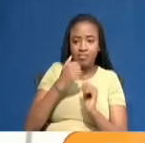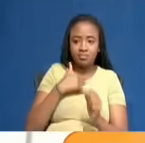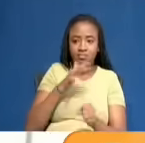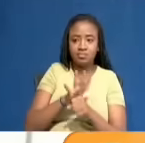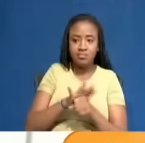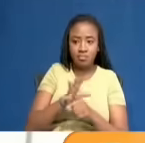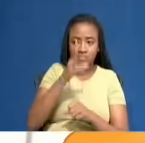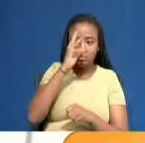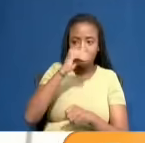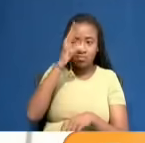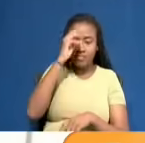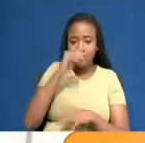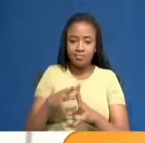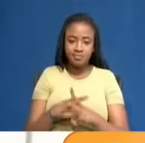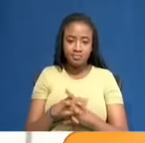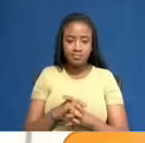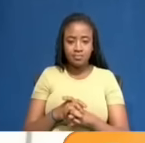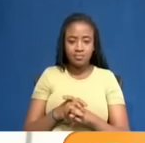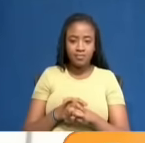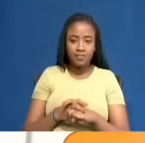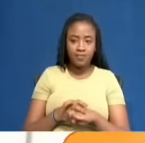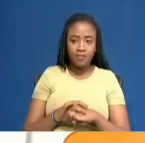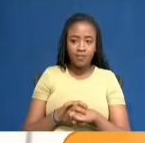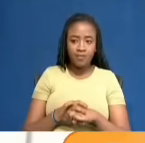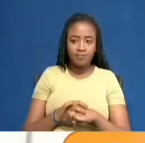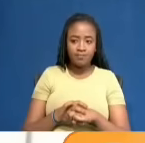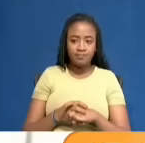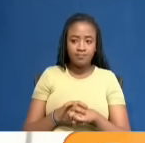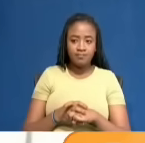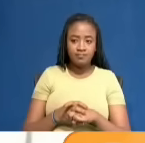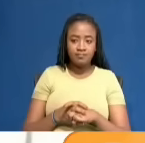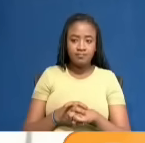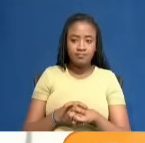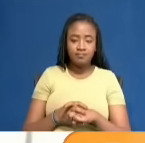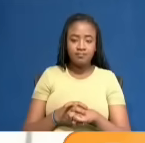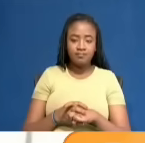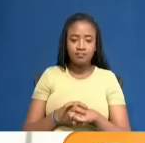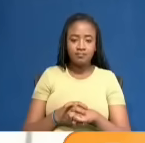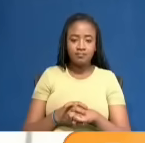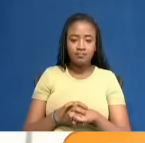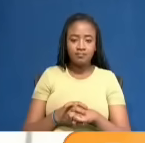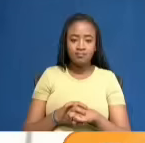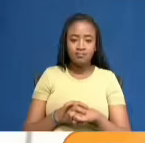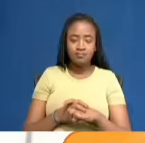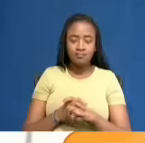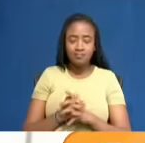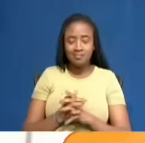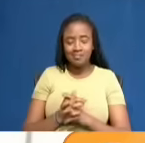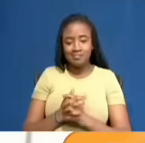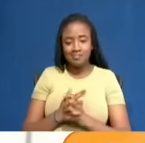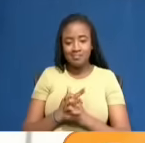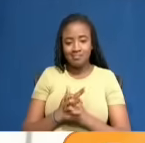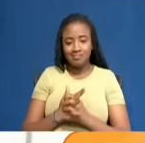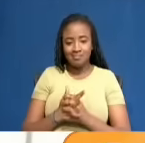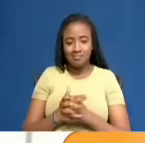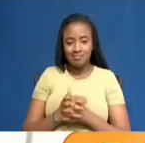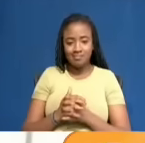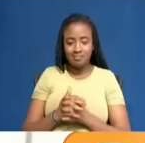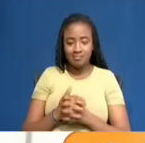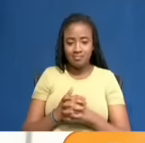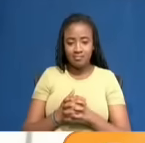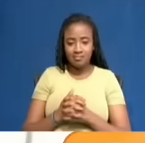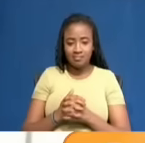experience. Bonface Barasa, Citizen TV, the Ethiopia Grand Renaissance Dam in Gabwa Sosu,